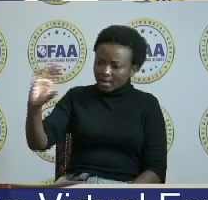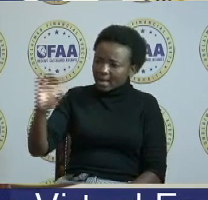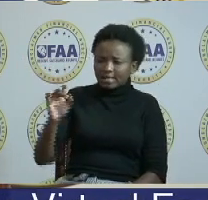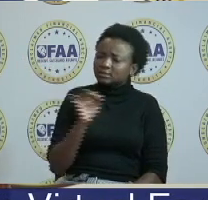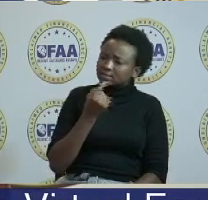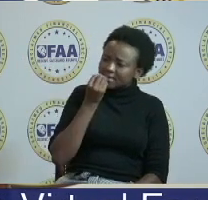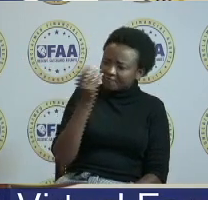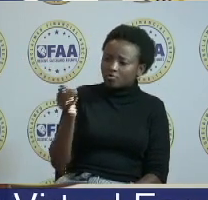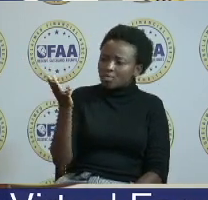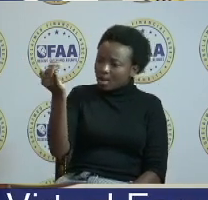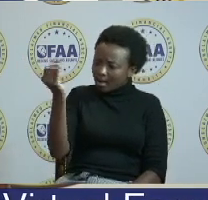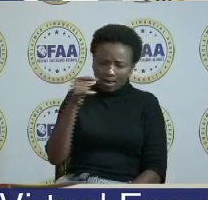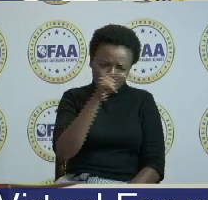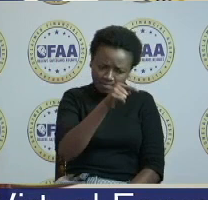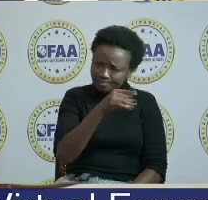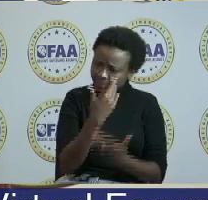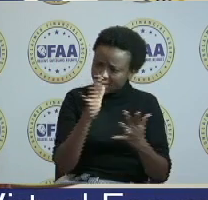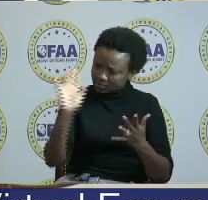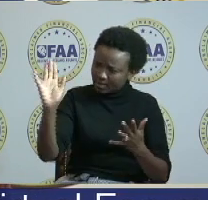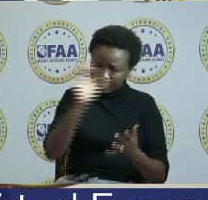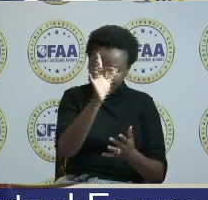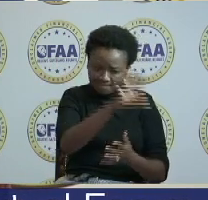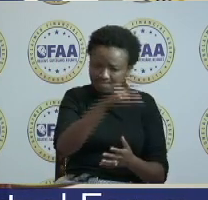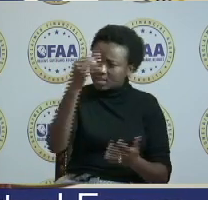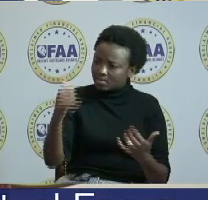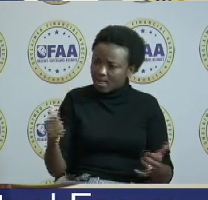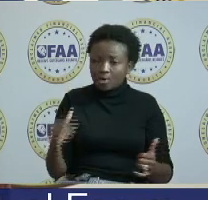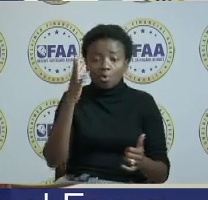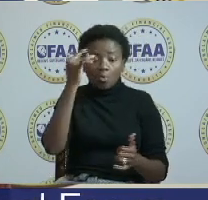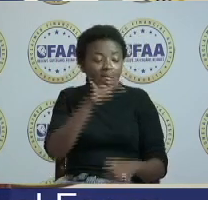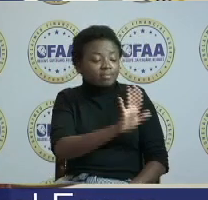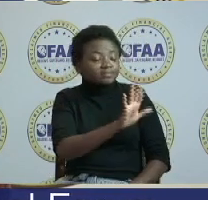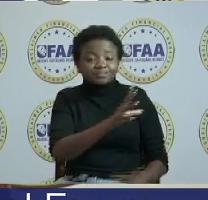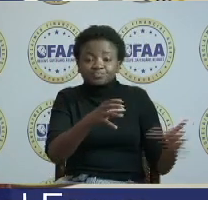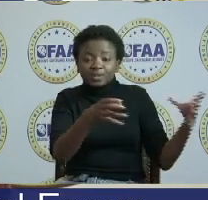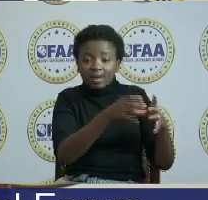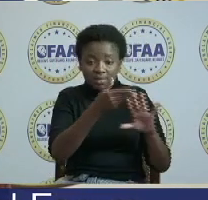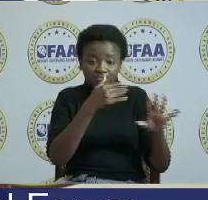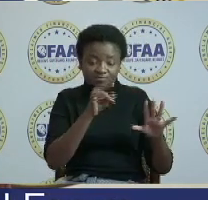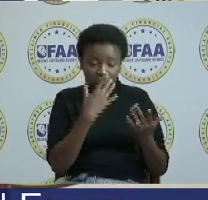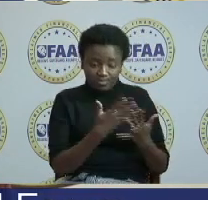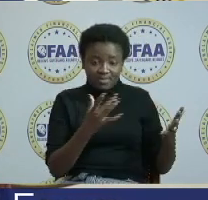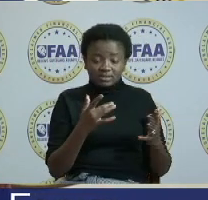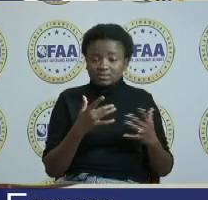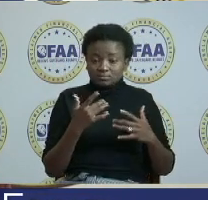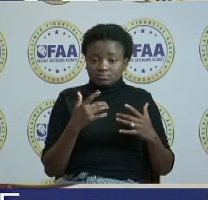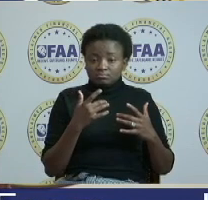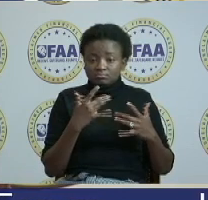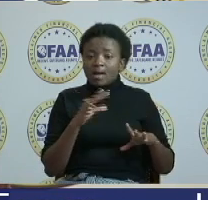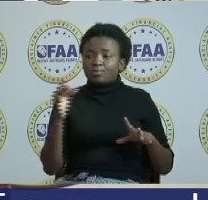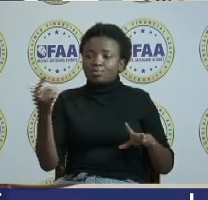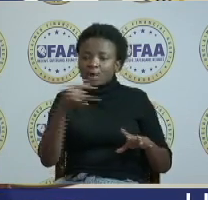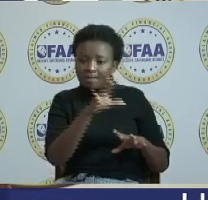unclaimed financial assets, because first, the holder, before the assets became unclaimed, had